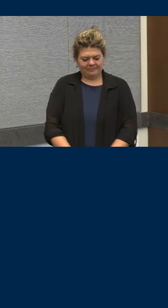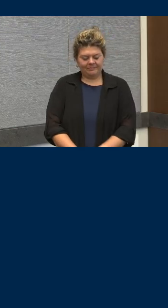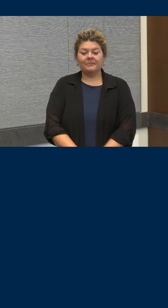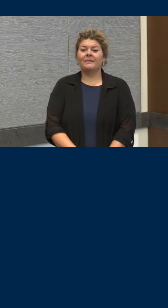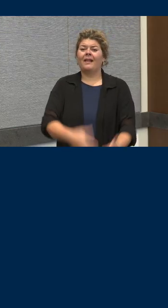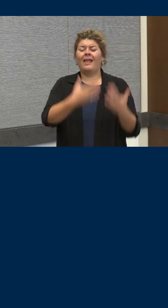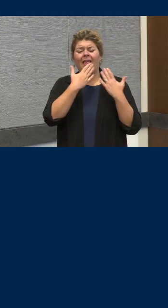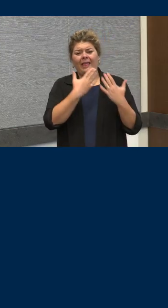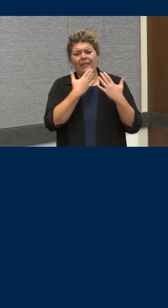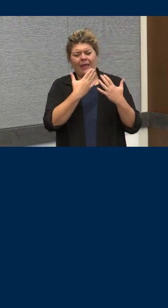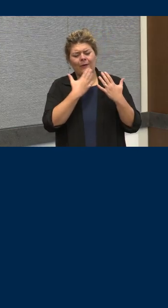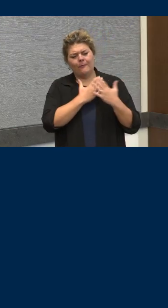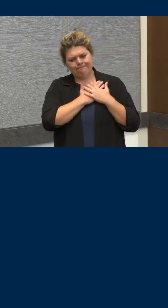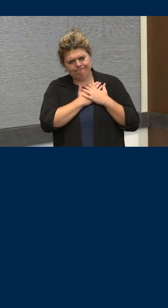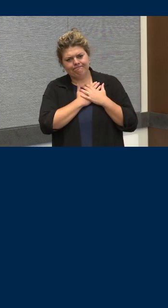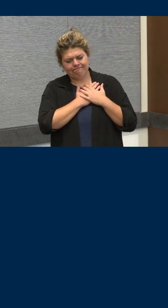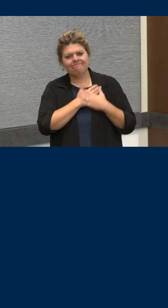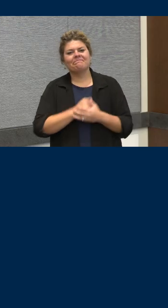Thank you very much,